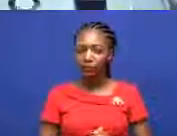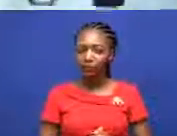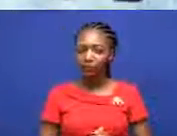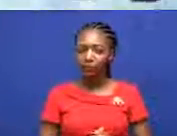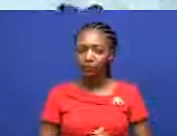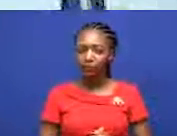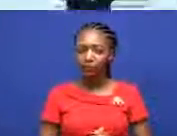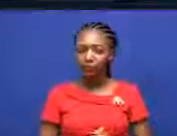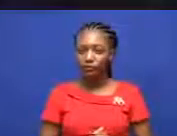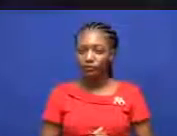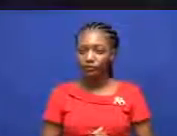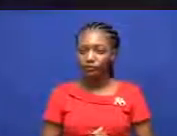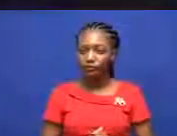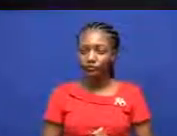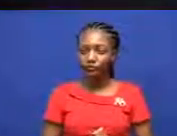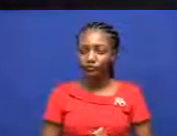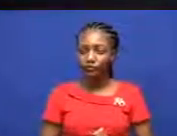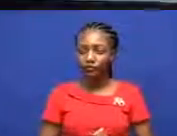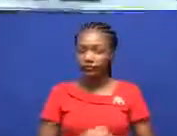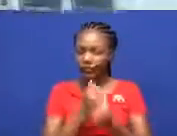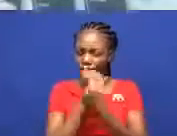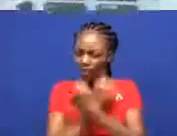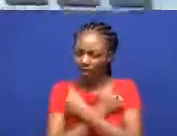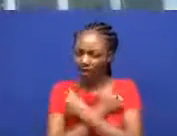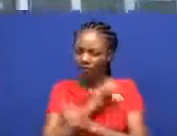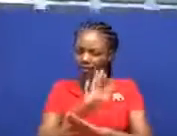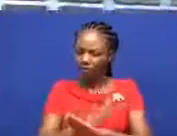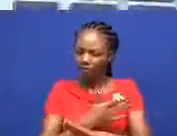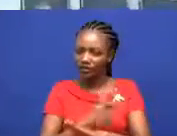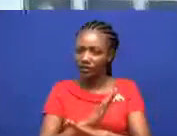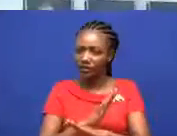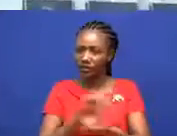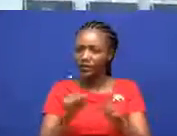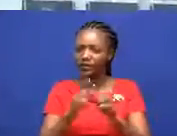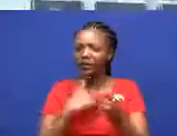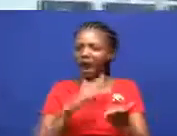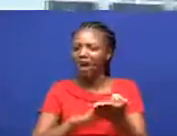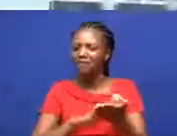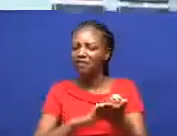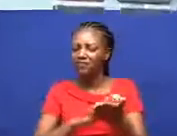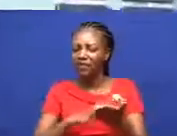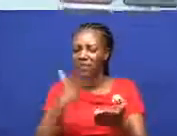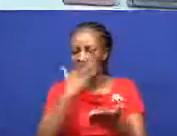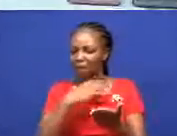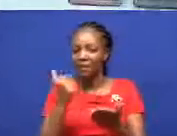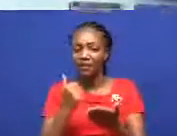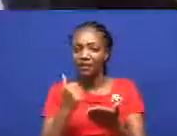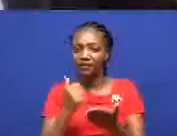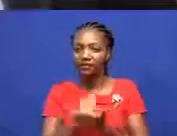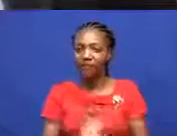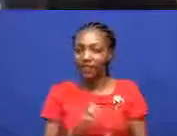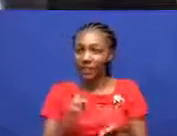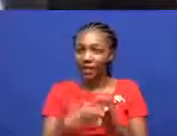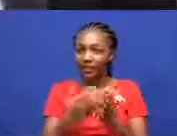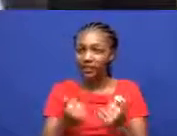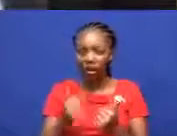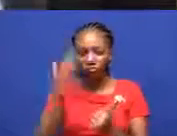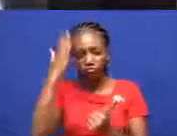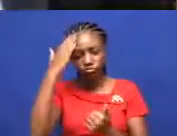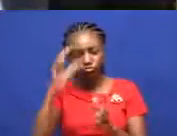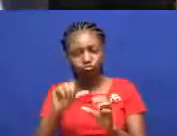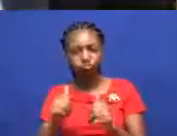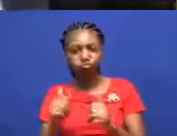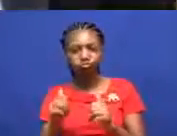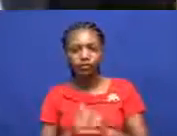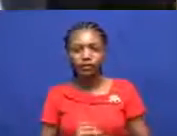His burning desire for music has made him one of Kenya's budding disc jockeys, having already showcased